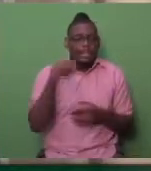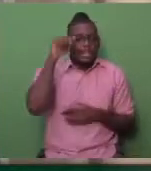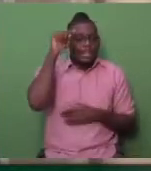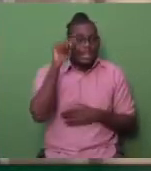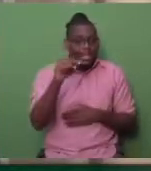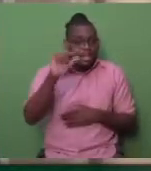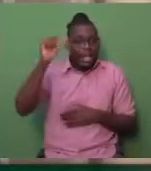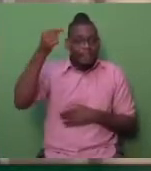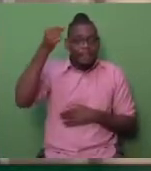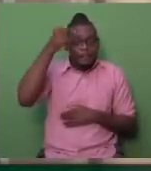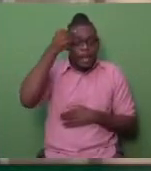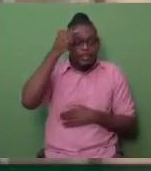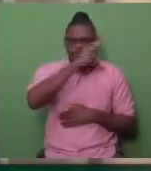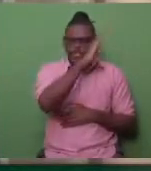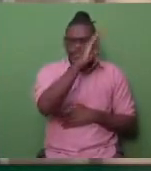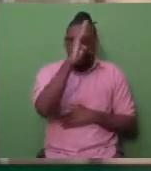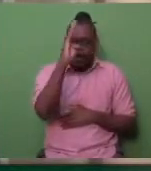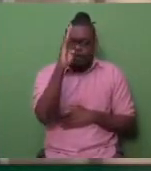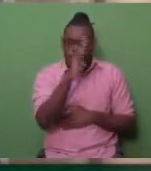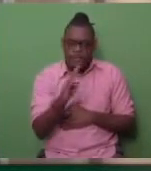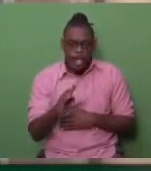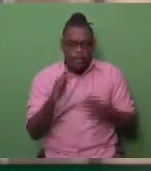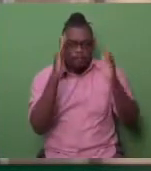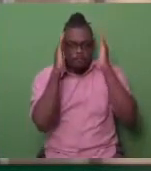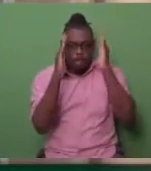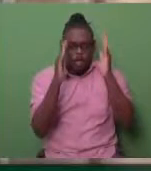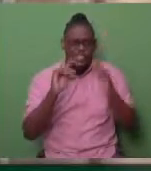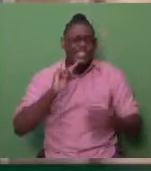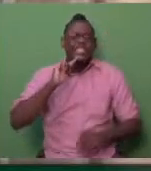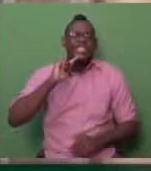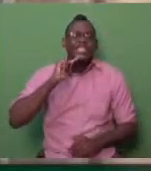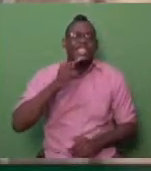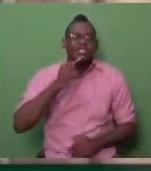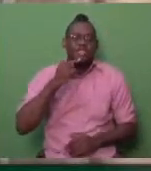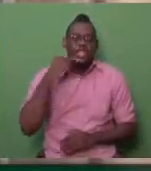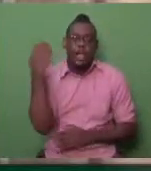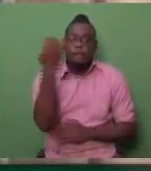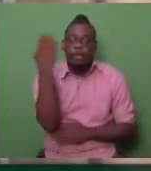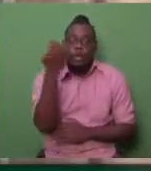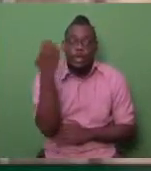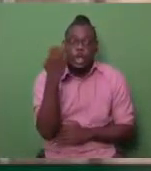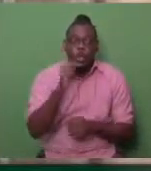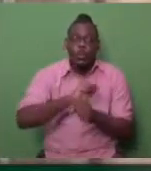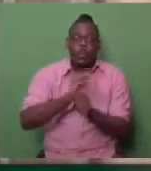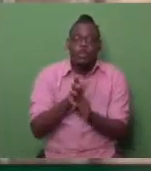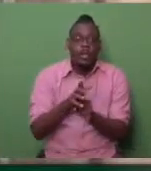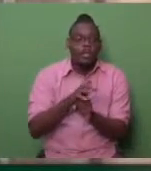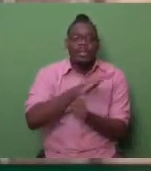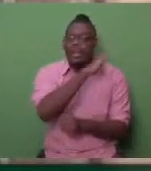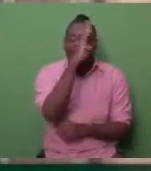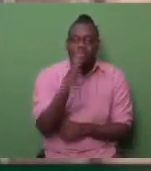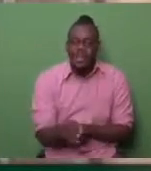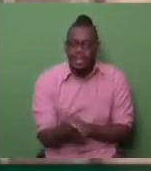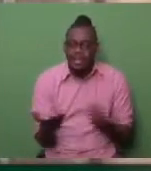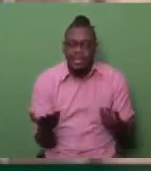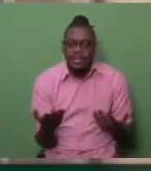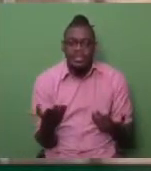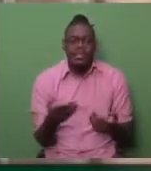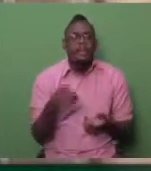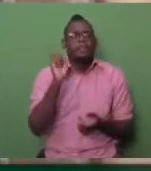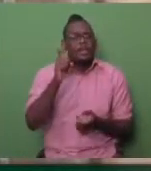For the past year, vital public health information has been dispensed via carefully staged, managed press